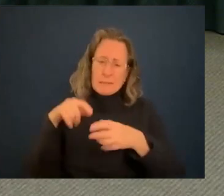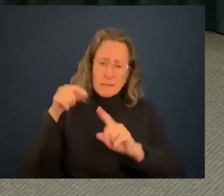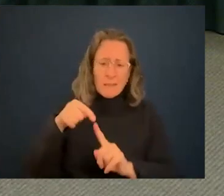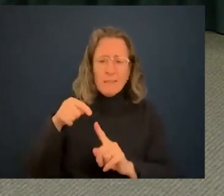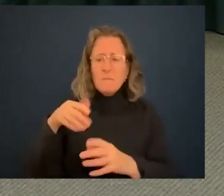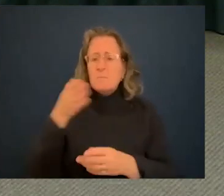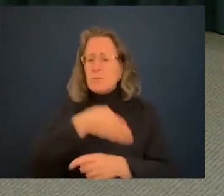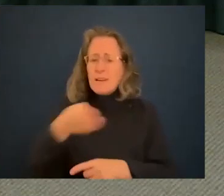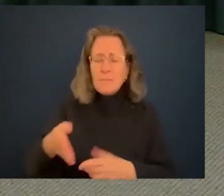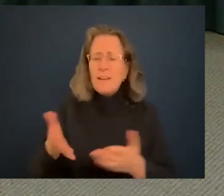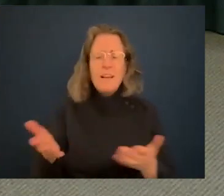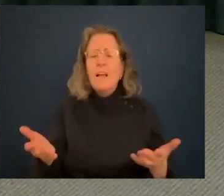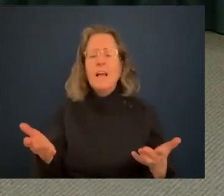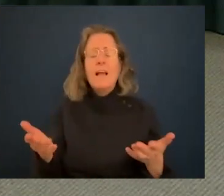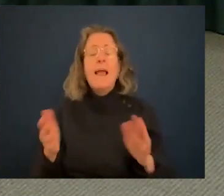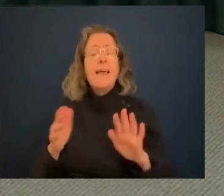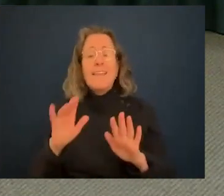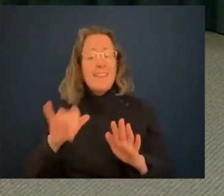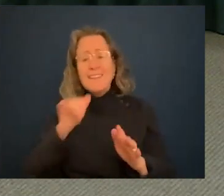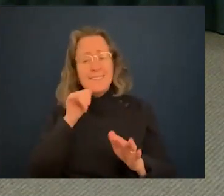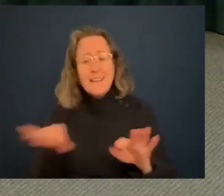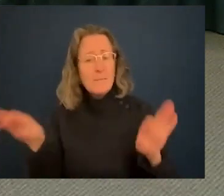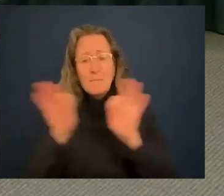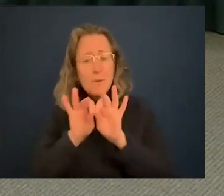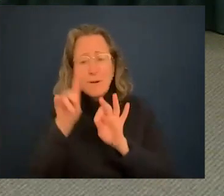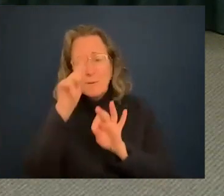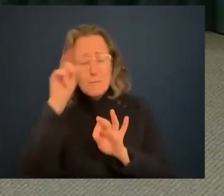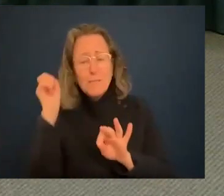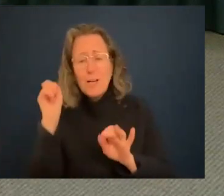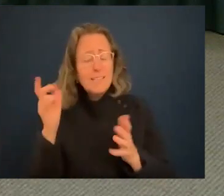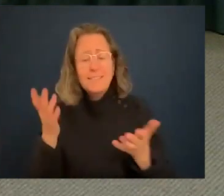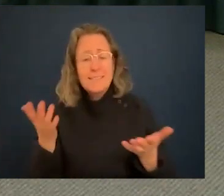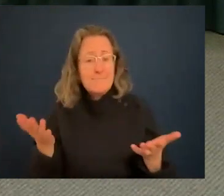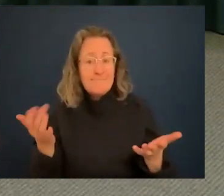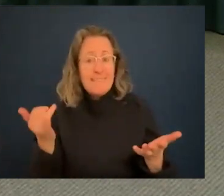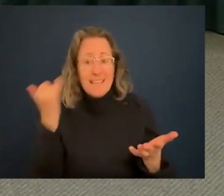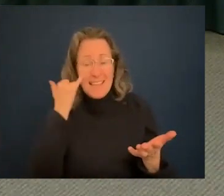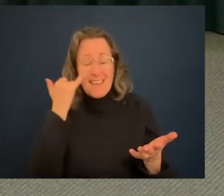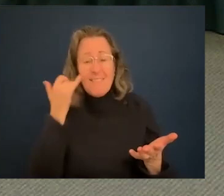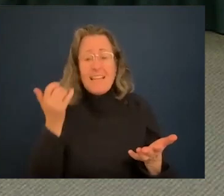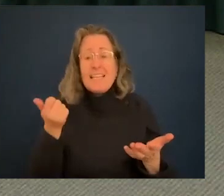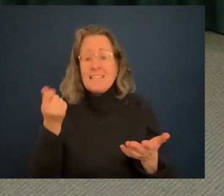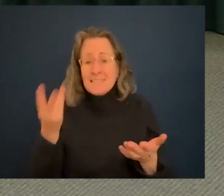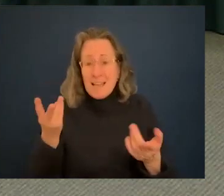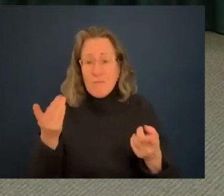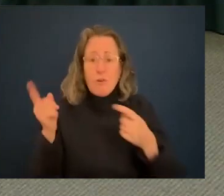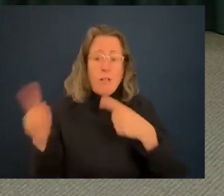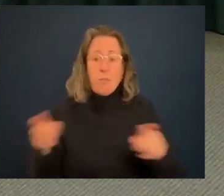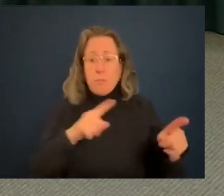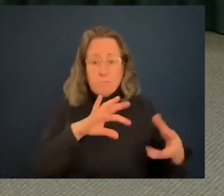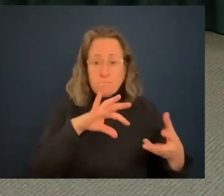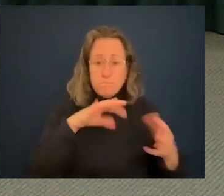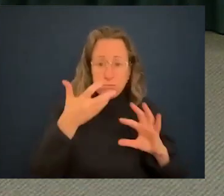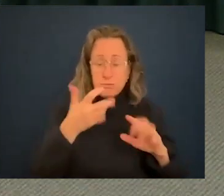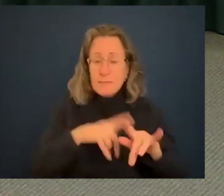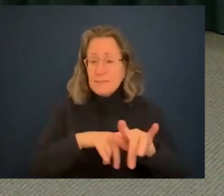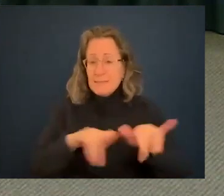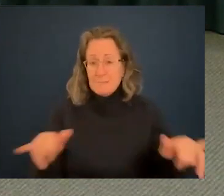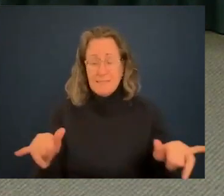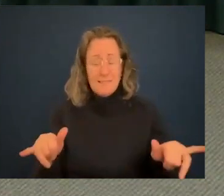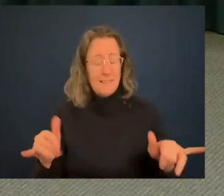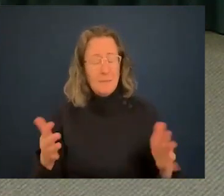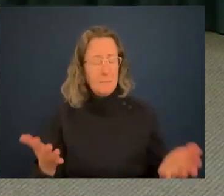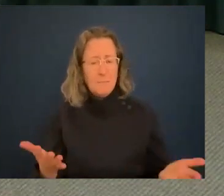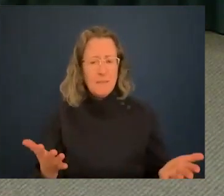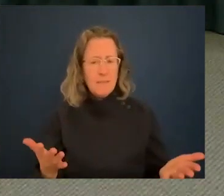regardless of who it is and John just talked about you know we would be talking about if it was an outside entity what they would be